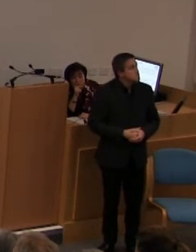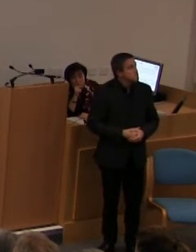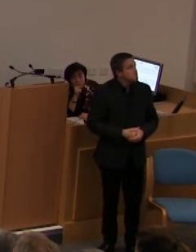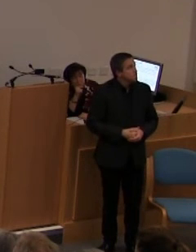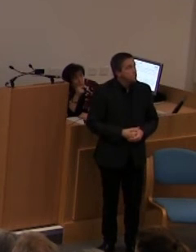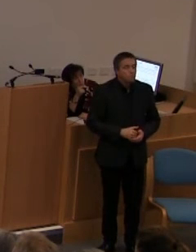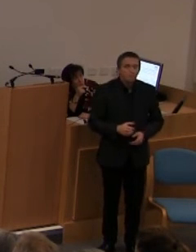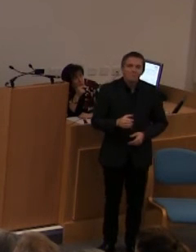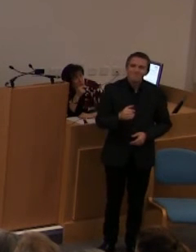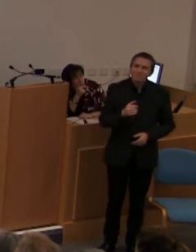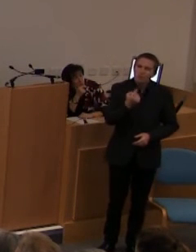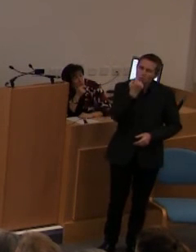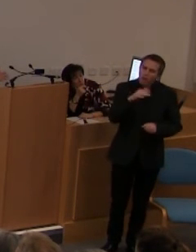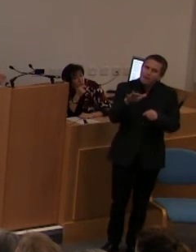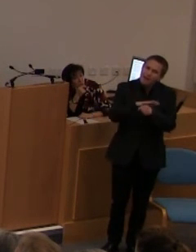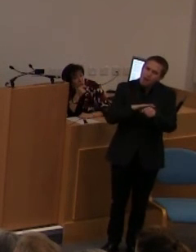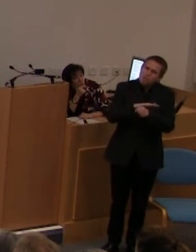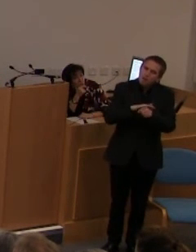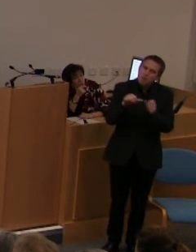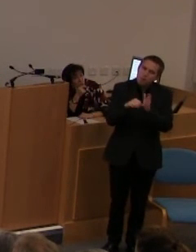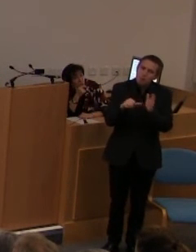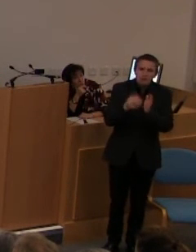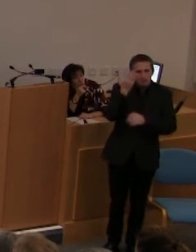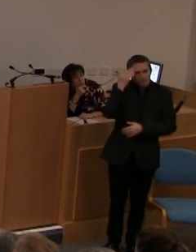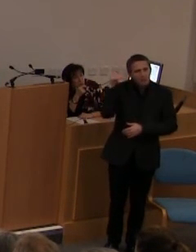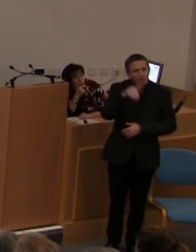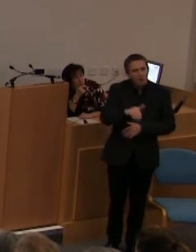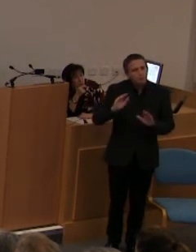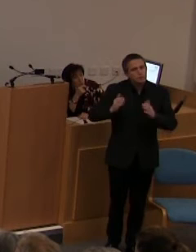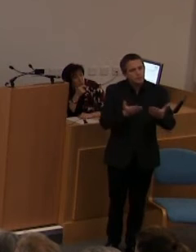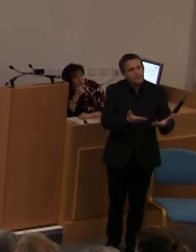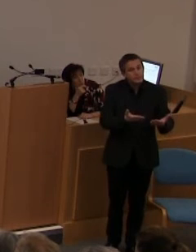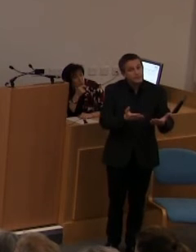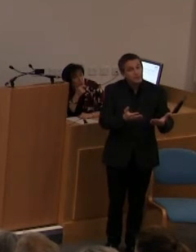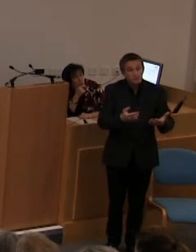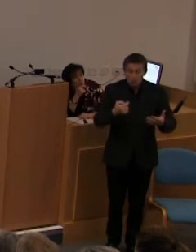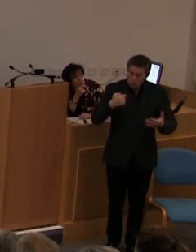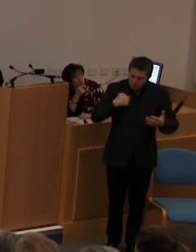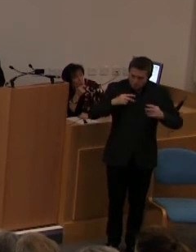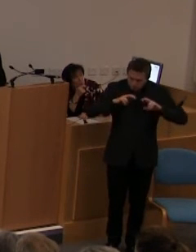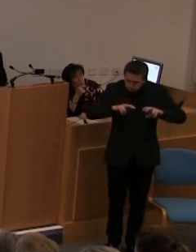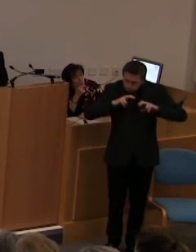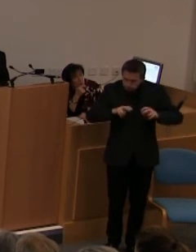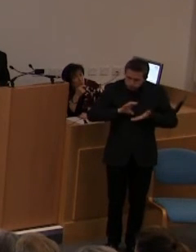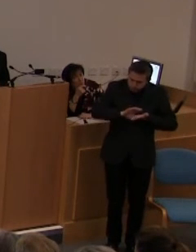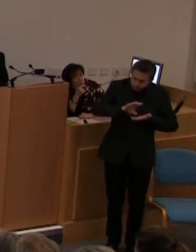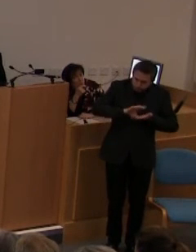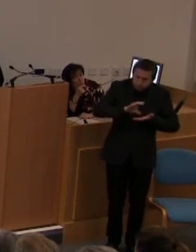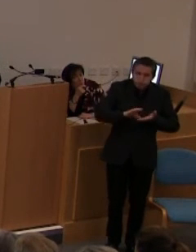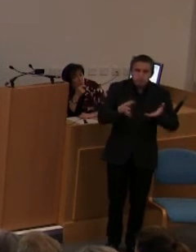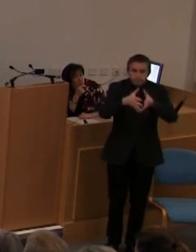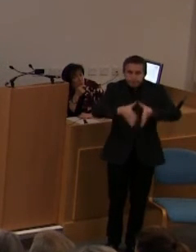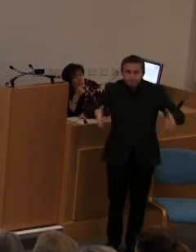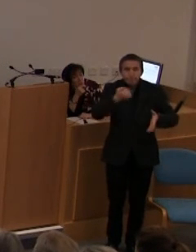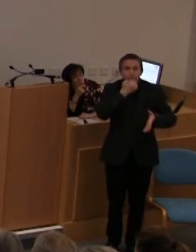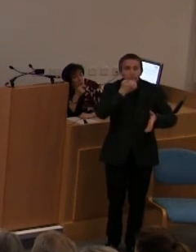haven't done well over the years is in mental health. Again, we've invested heavily in that. We've increased our staffing